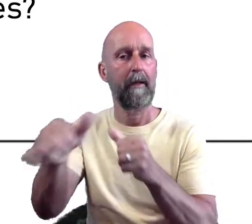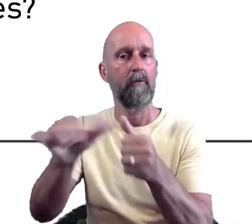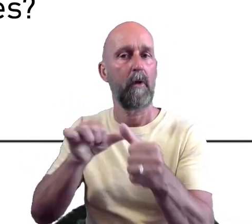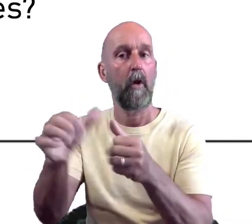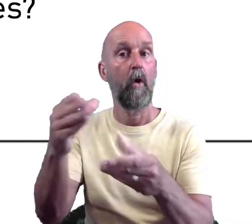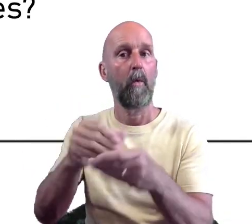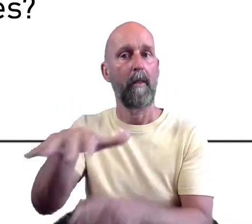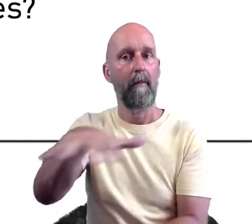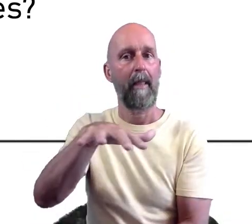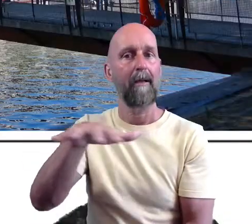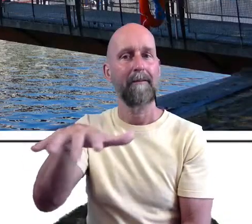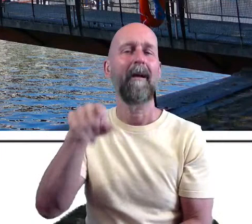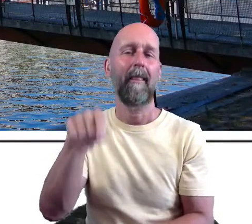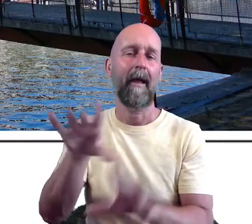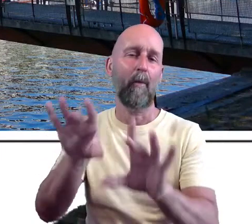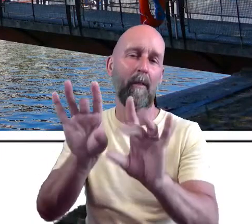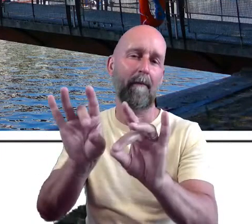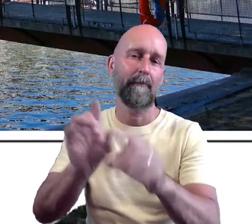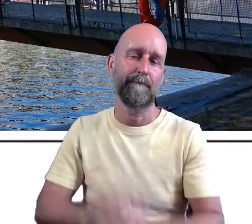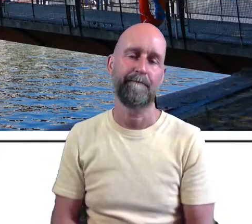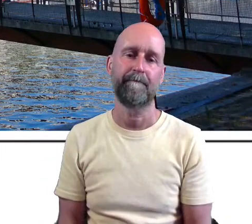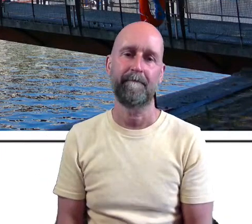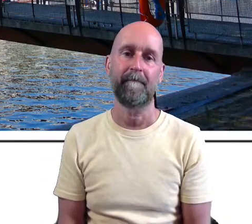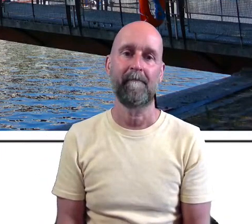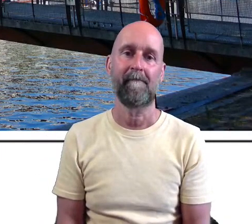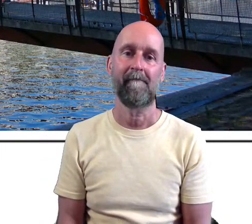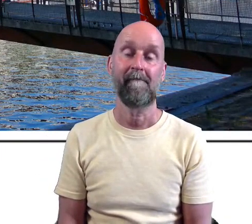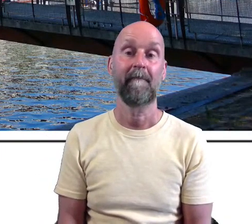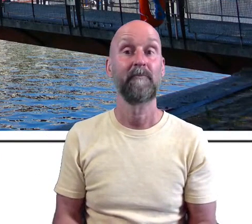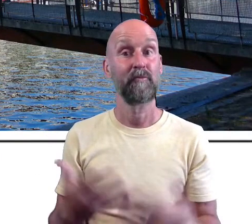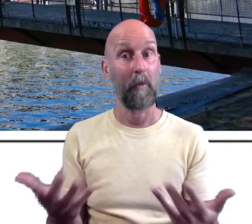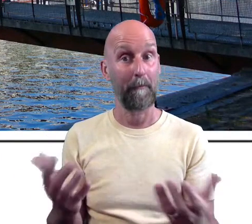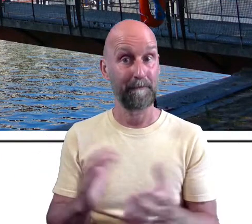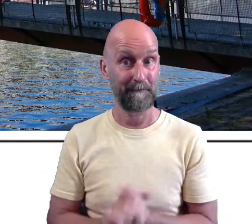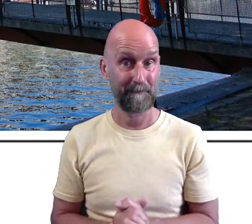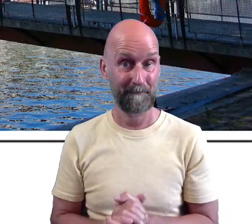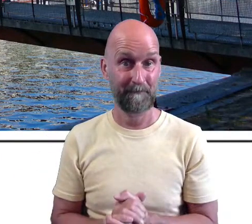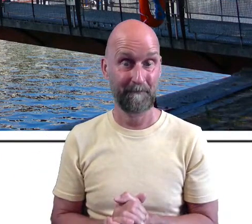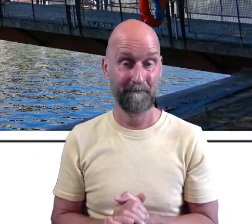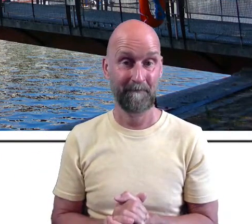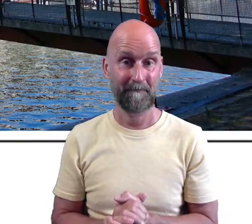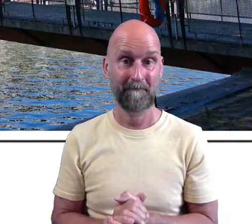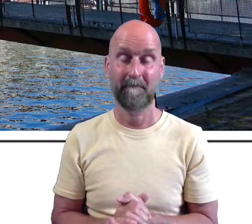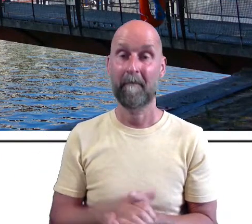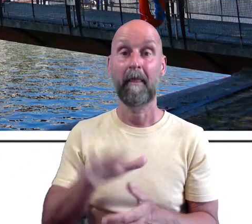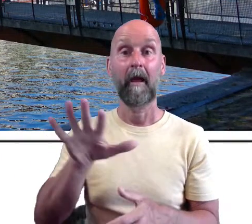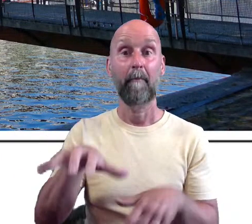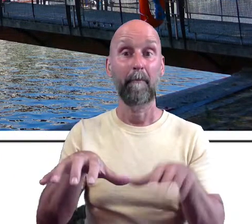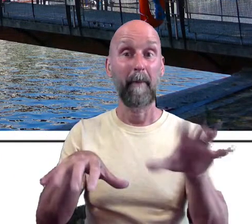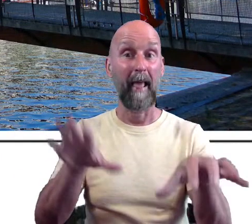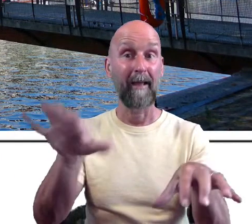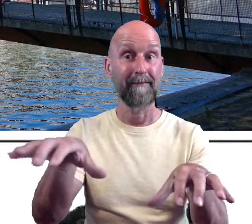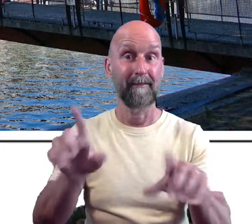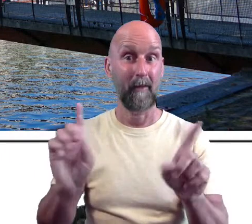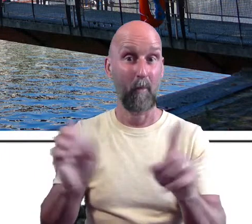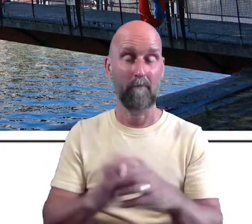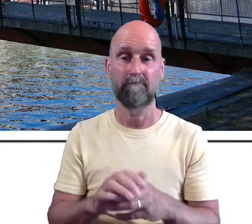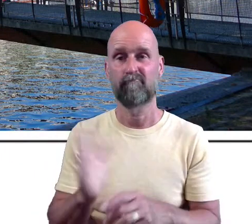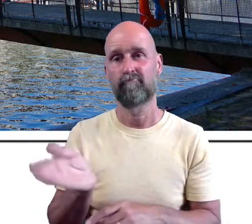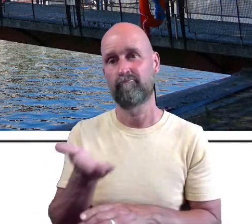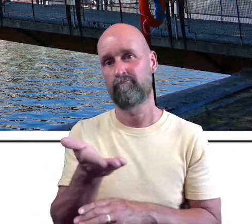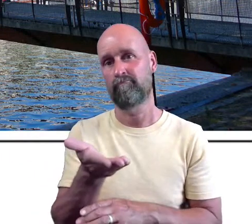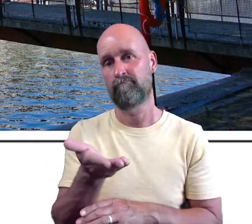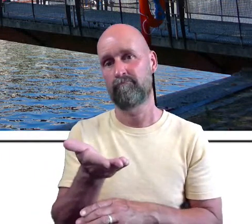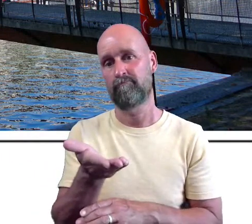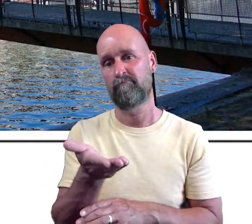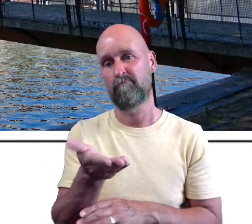talk. Okay, so what are places? Let's take Perrow's Bridge, for example.